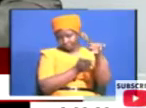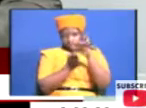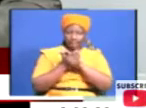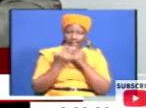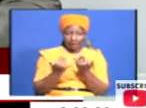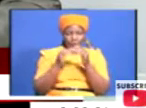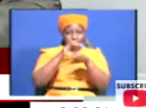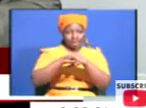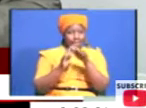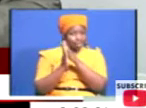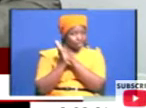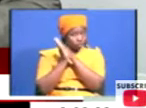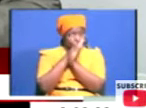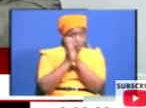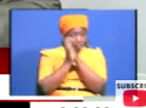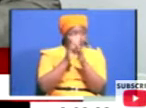from